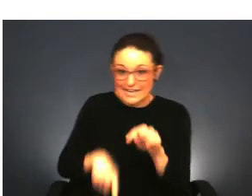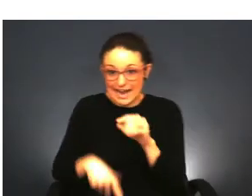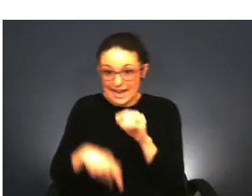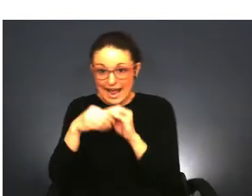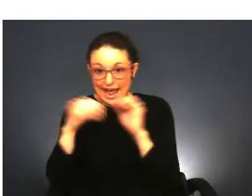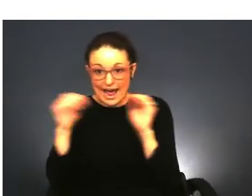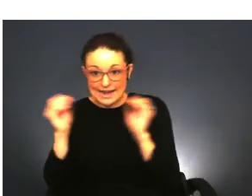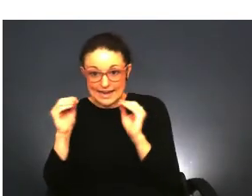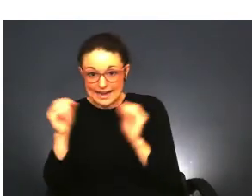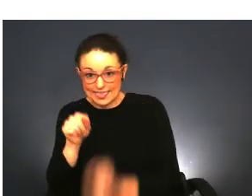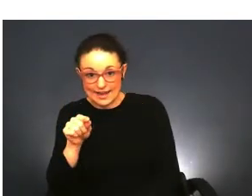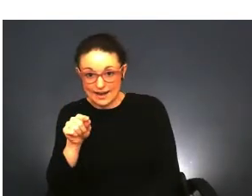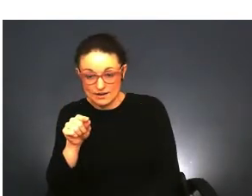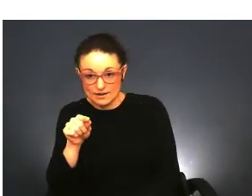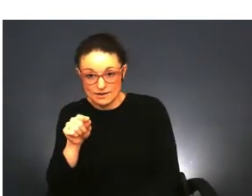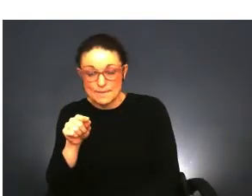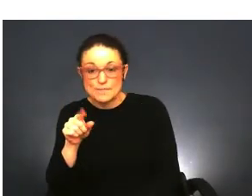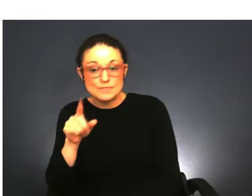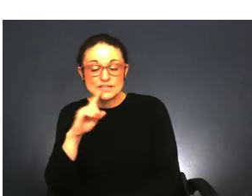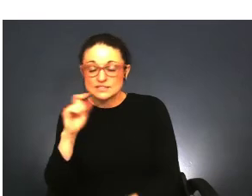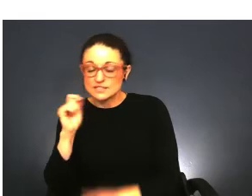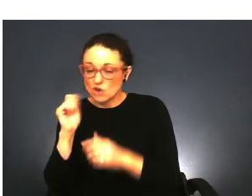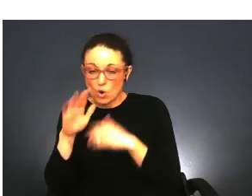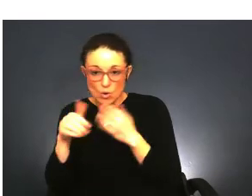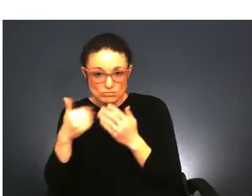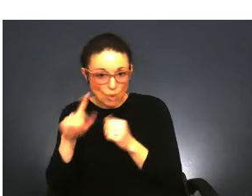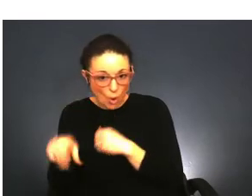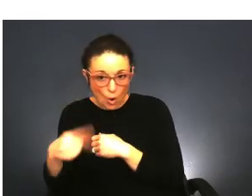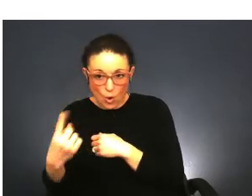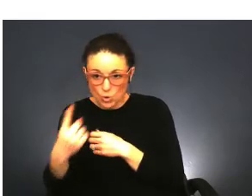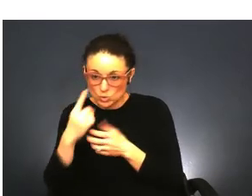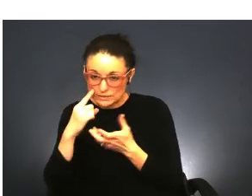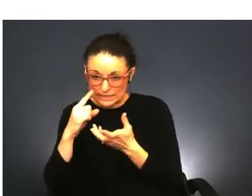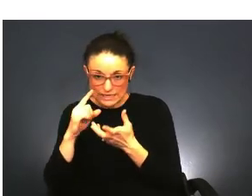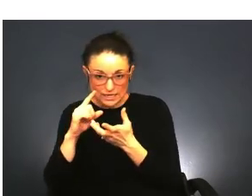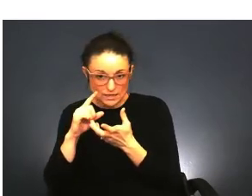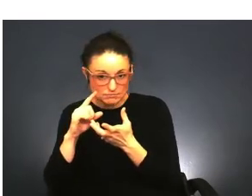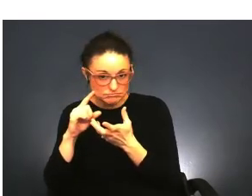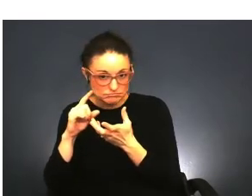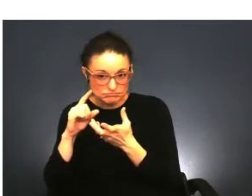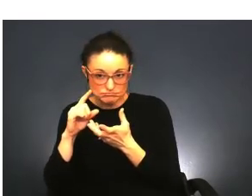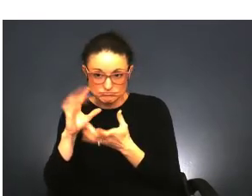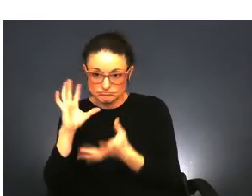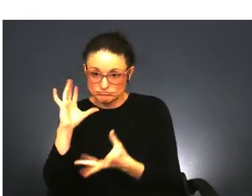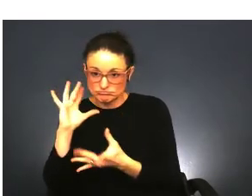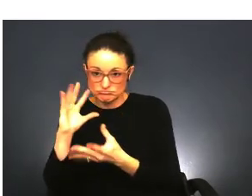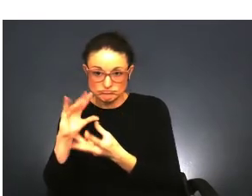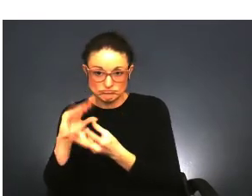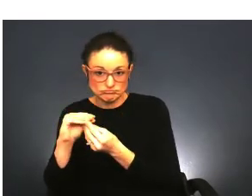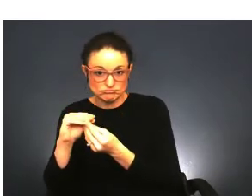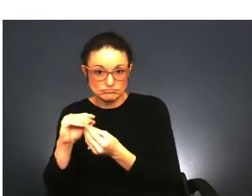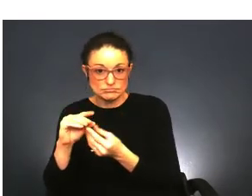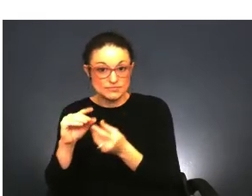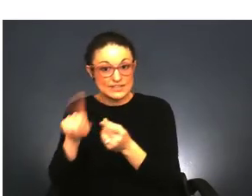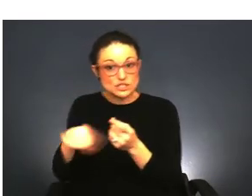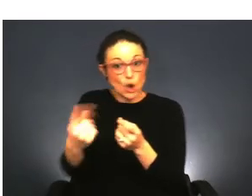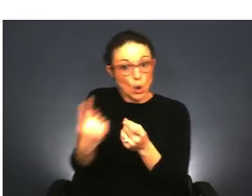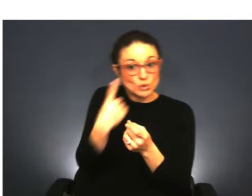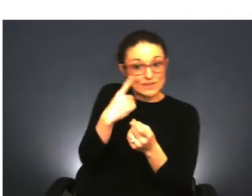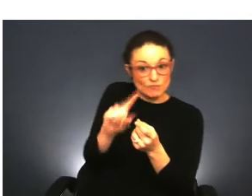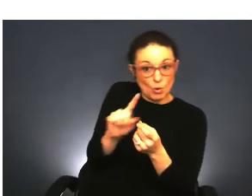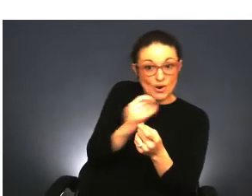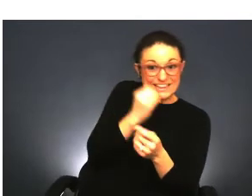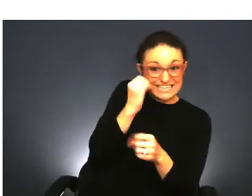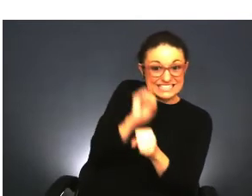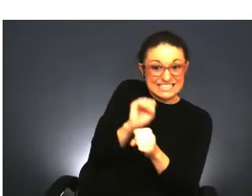anything. This is all going to be based on what happens with the assignments within each